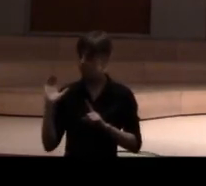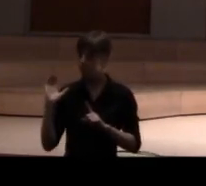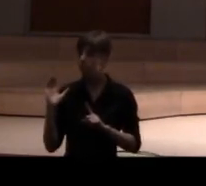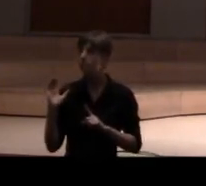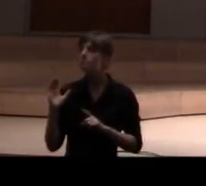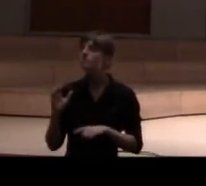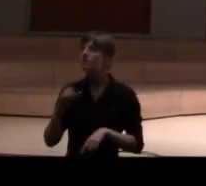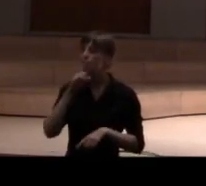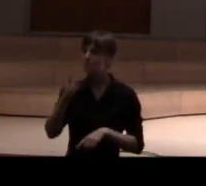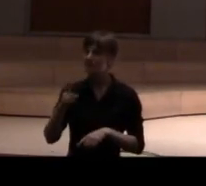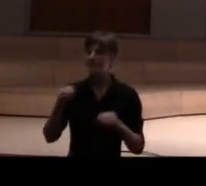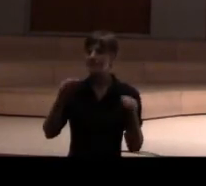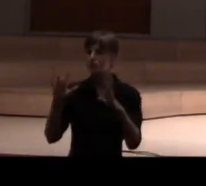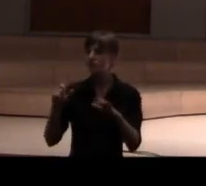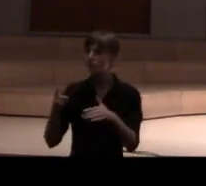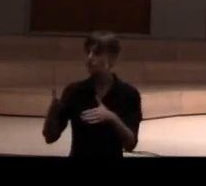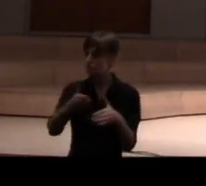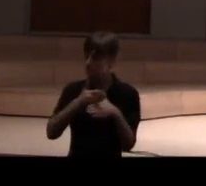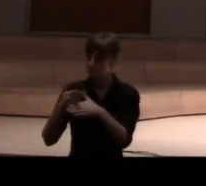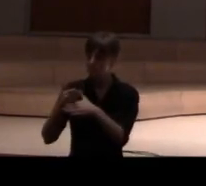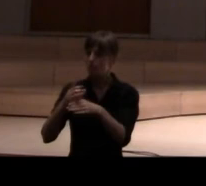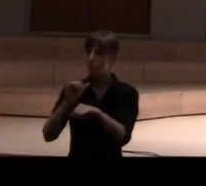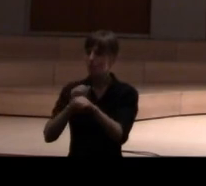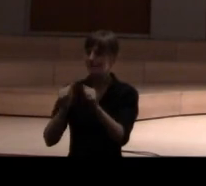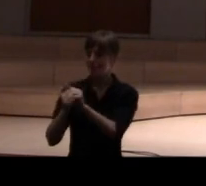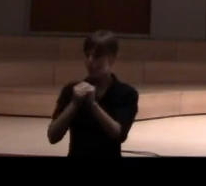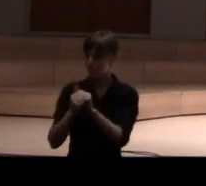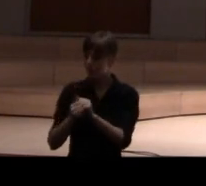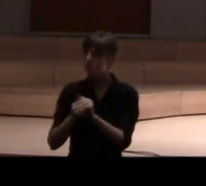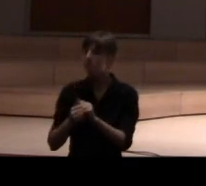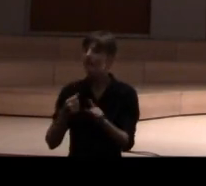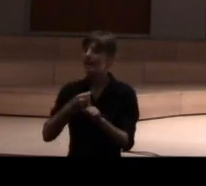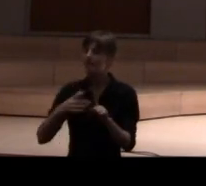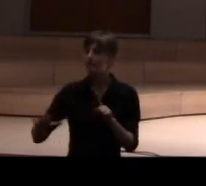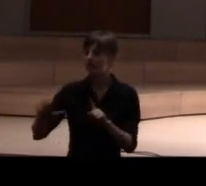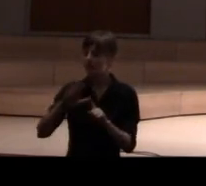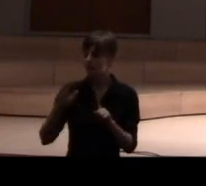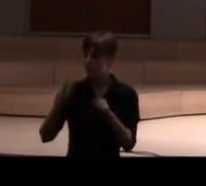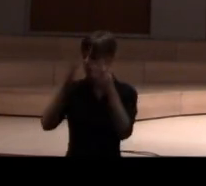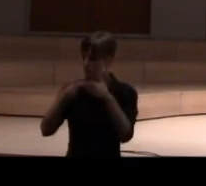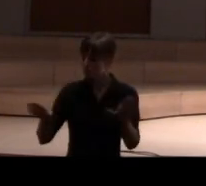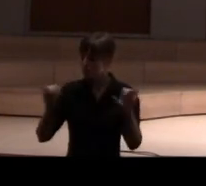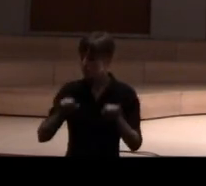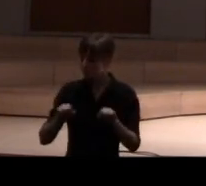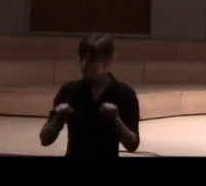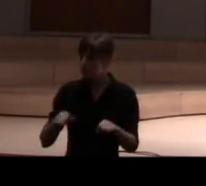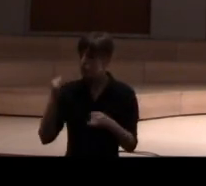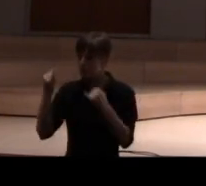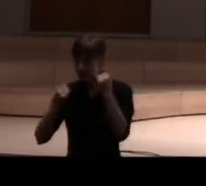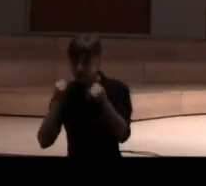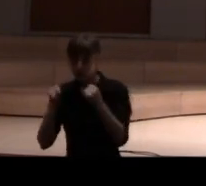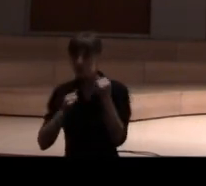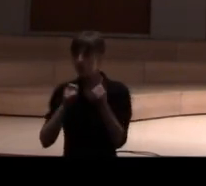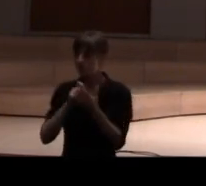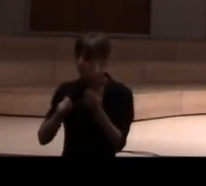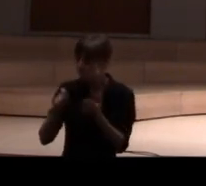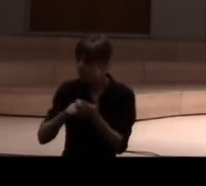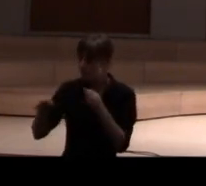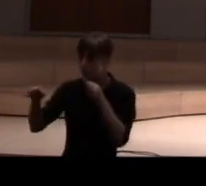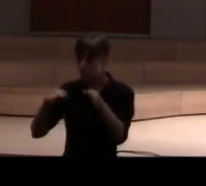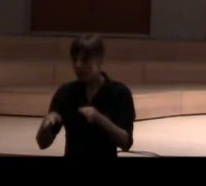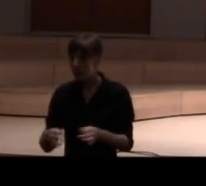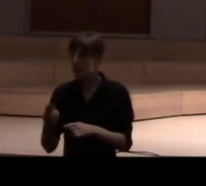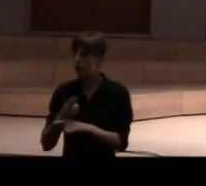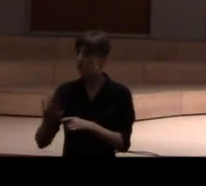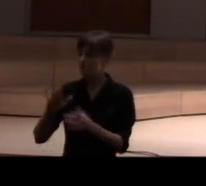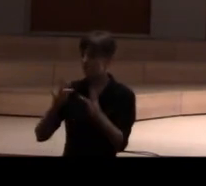one class, expanding students' horizons and ability to imagine, describe, and write by using experiences in the virtual